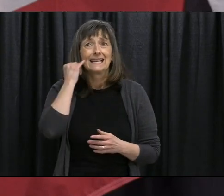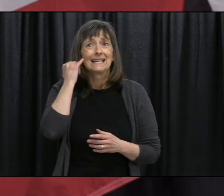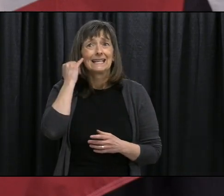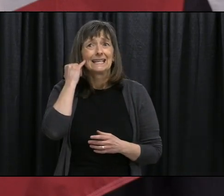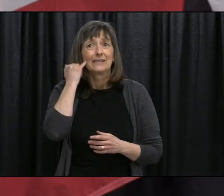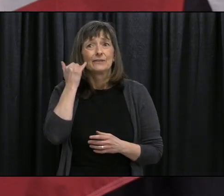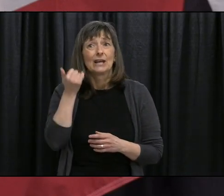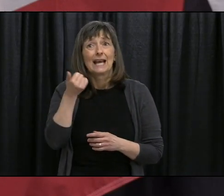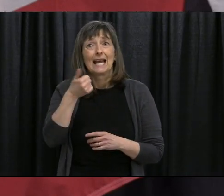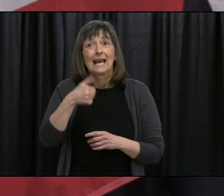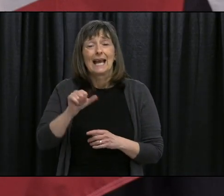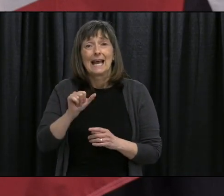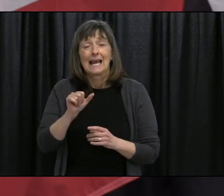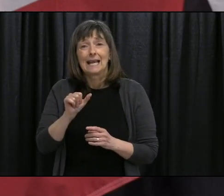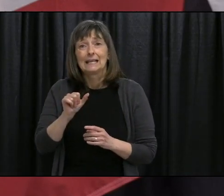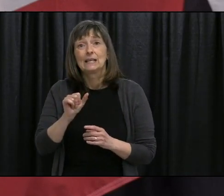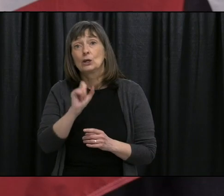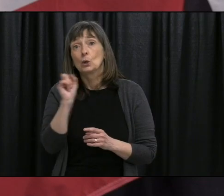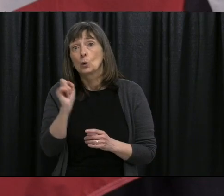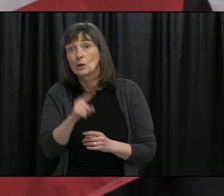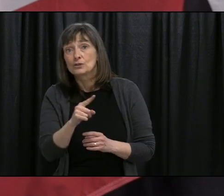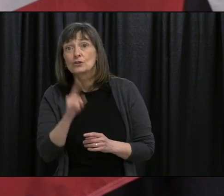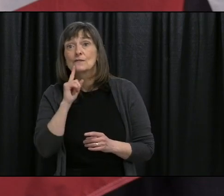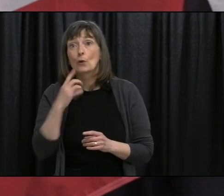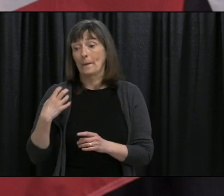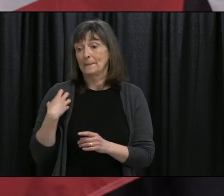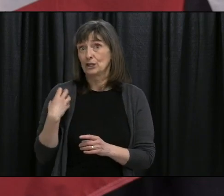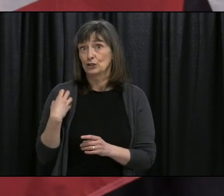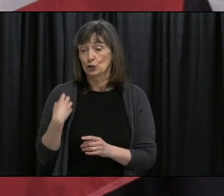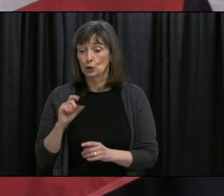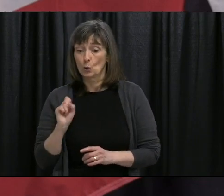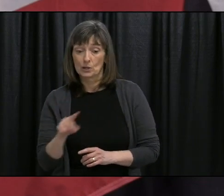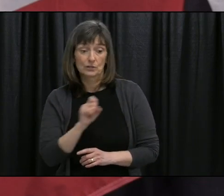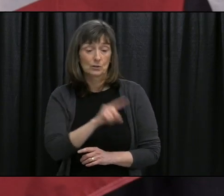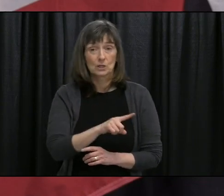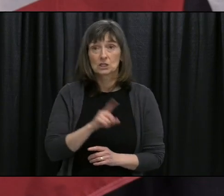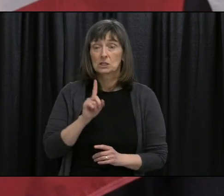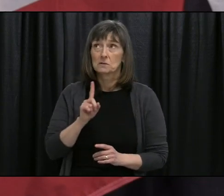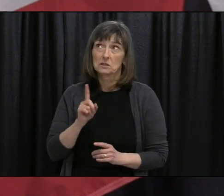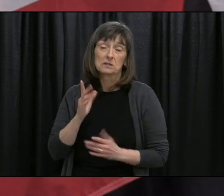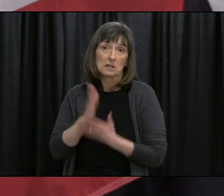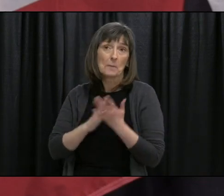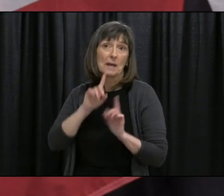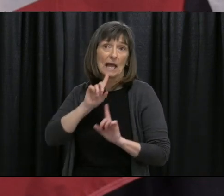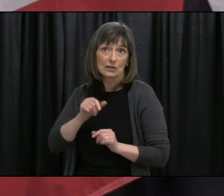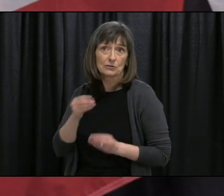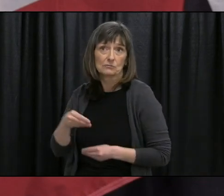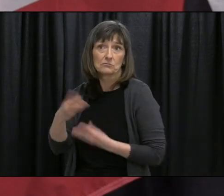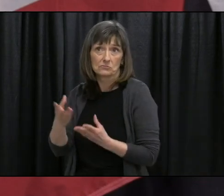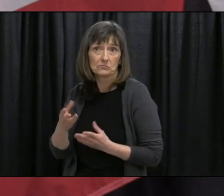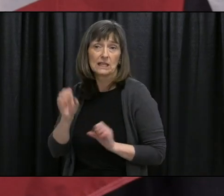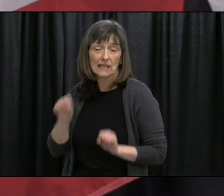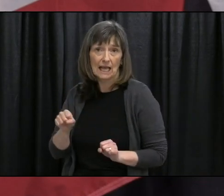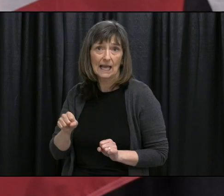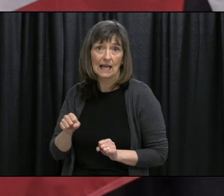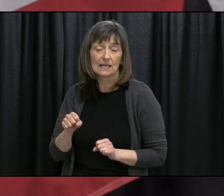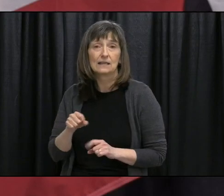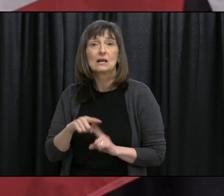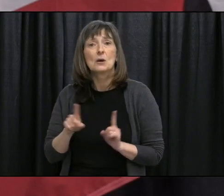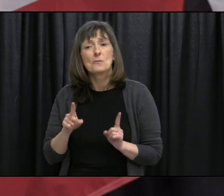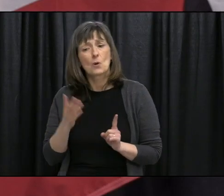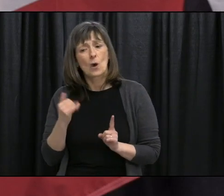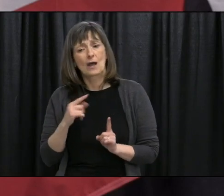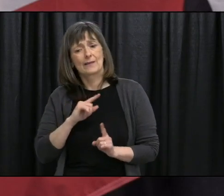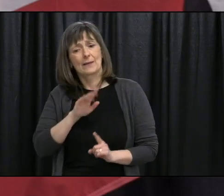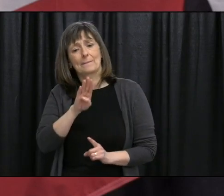provide, to the media based on questions that they would have been asked, they would be engaged, and ministers have been. But in this particular case here in